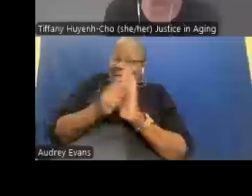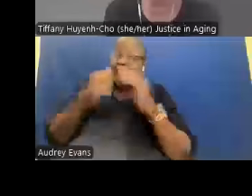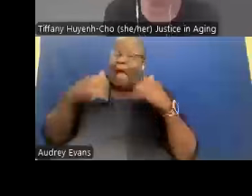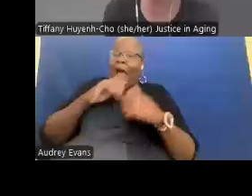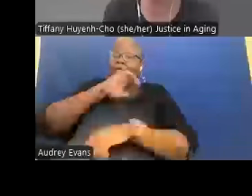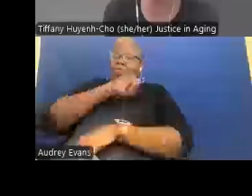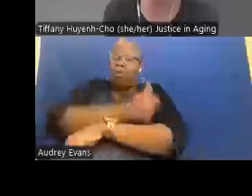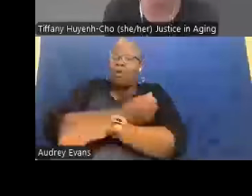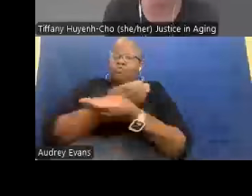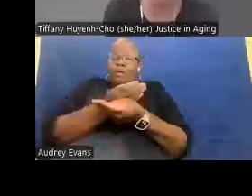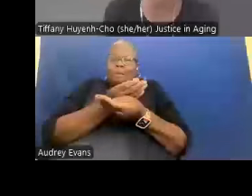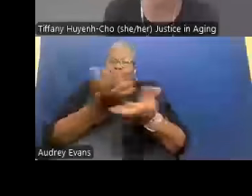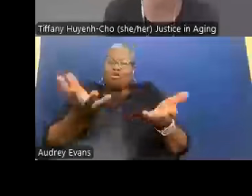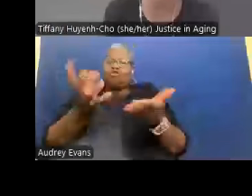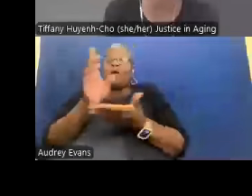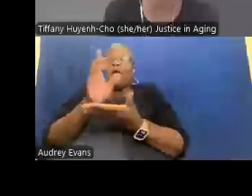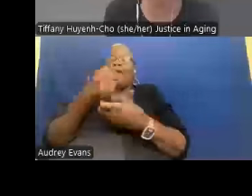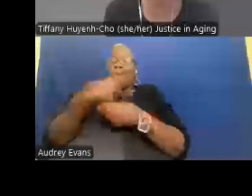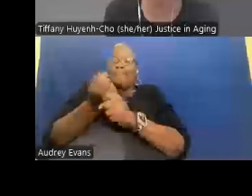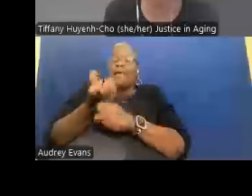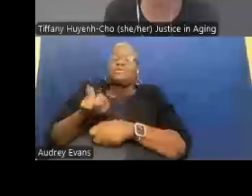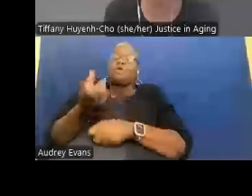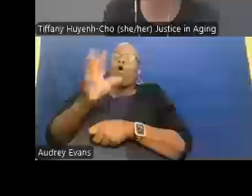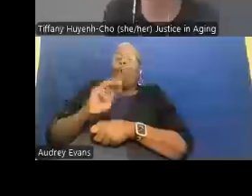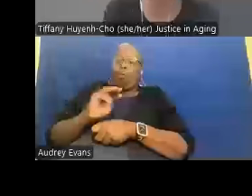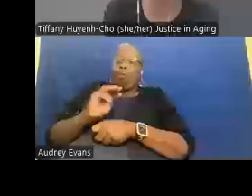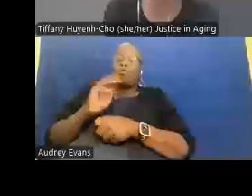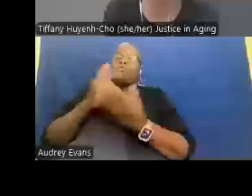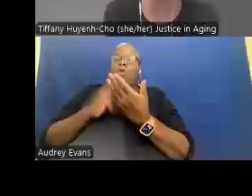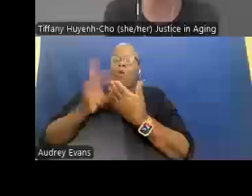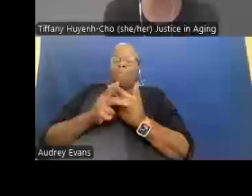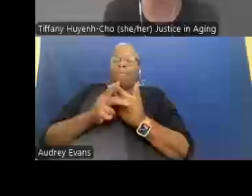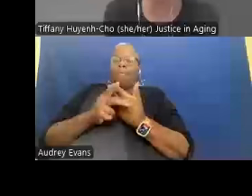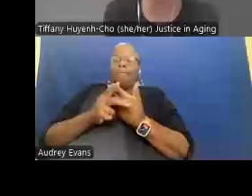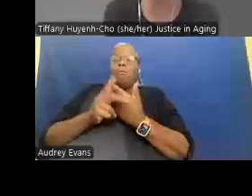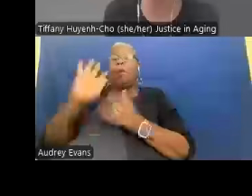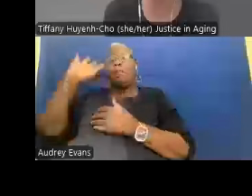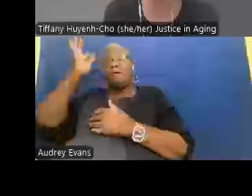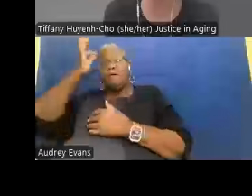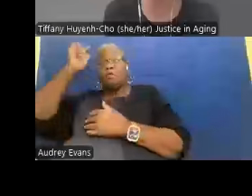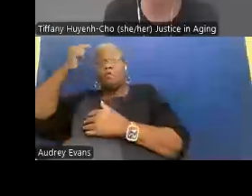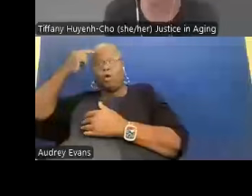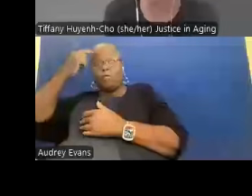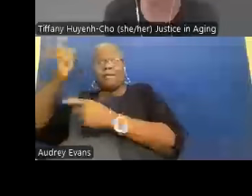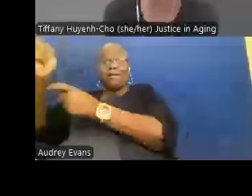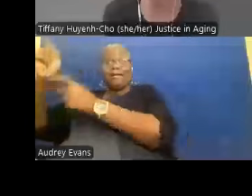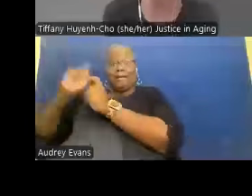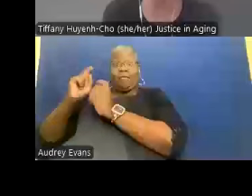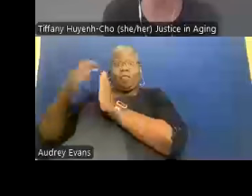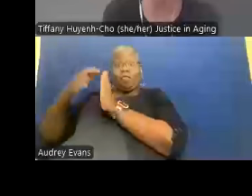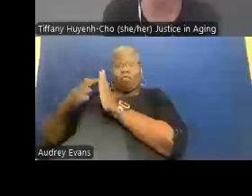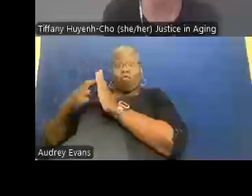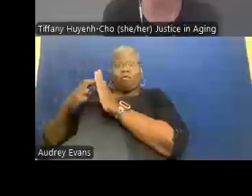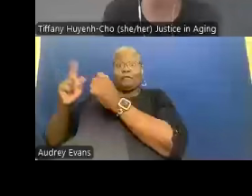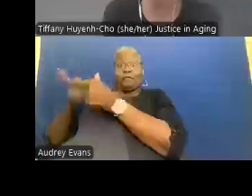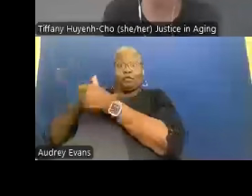to administer and design its own Medicaid program. So while the federal government sets out the ground rules,